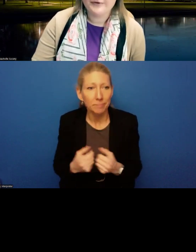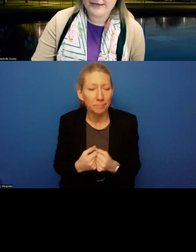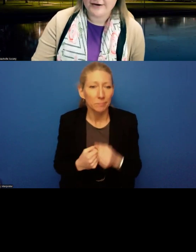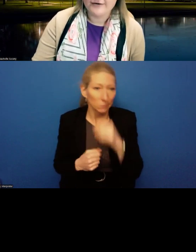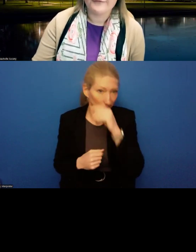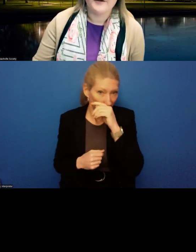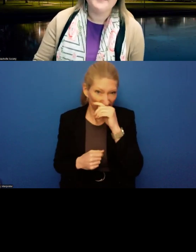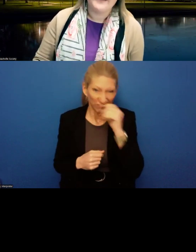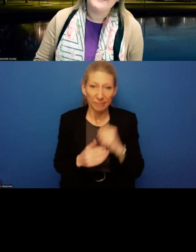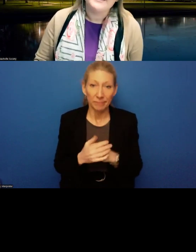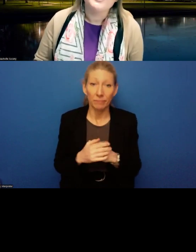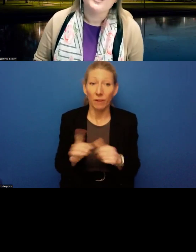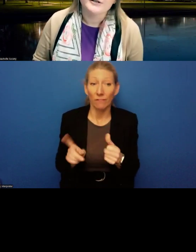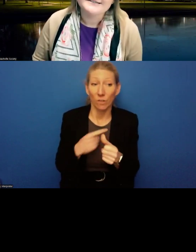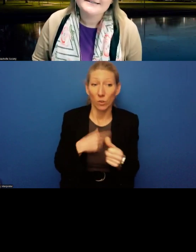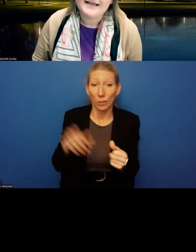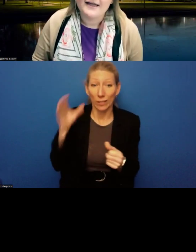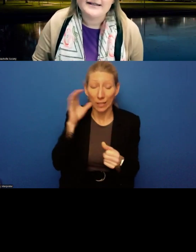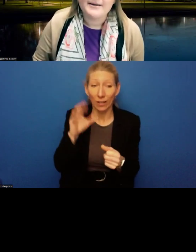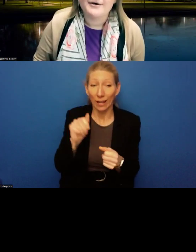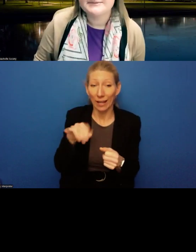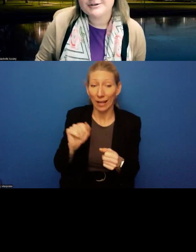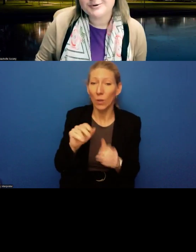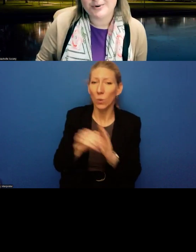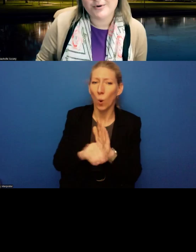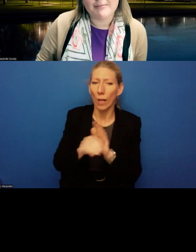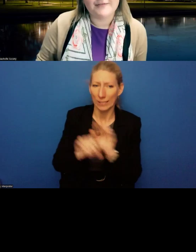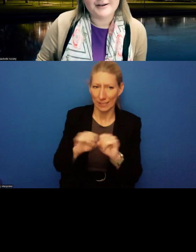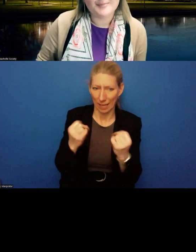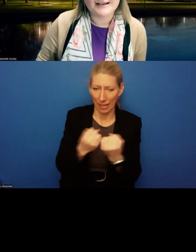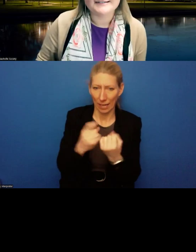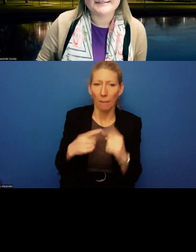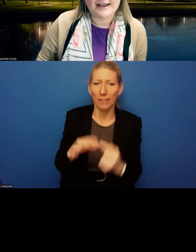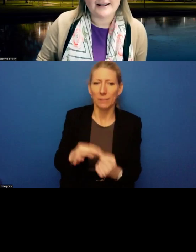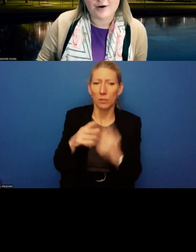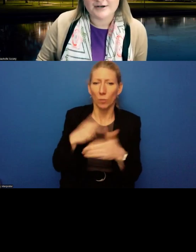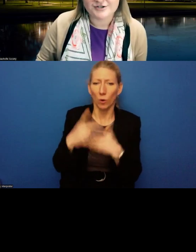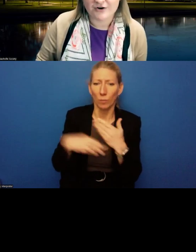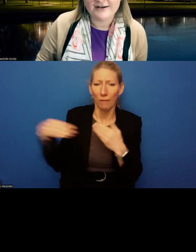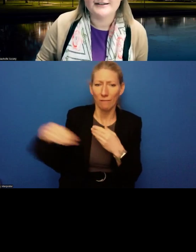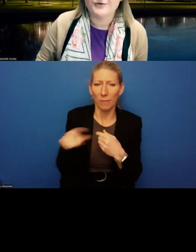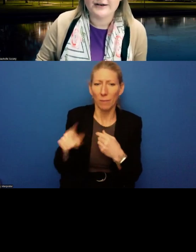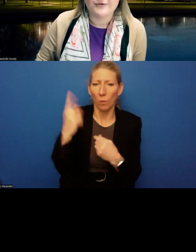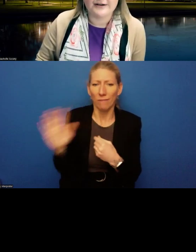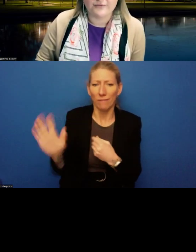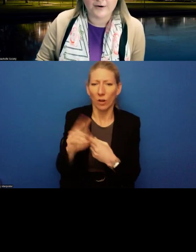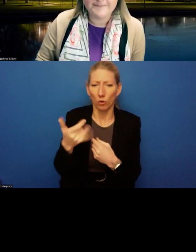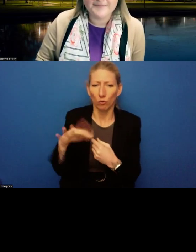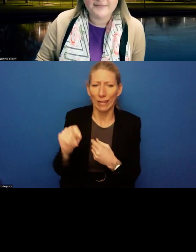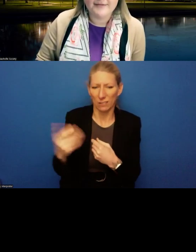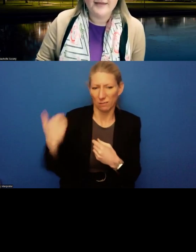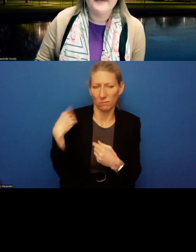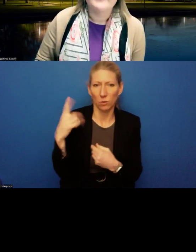First, we will hear from the AIA New Orleans Society about a special program funded by a society outreach grant in